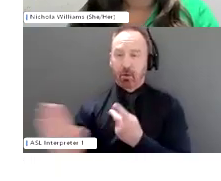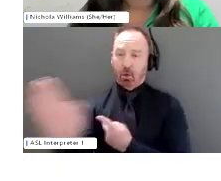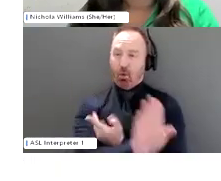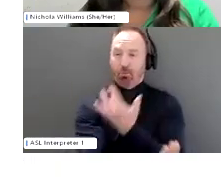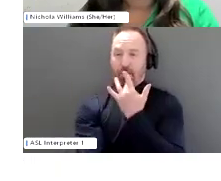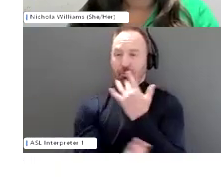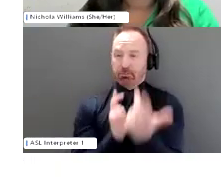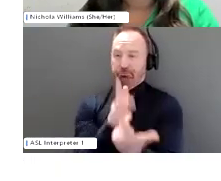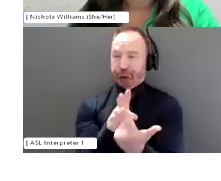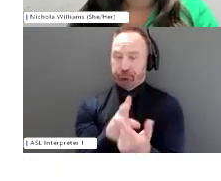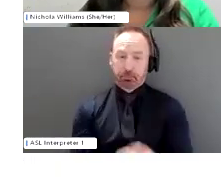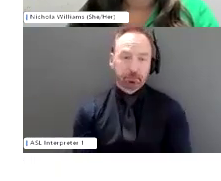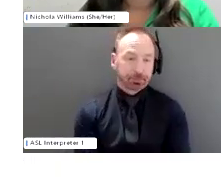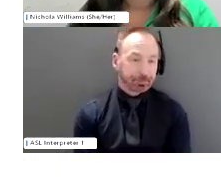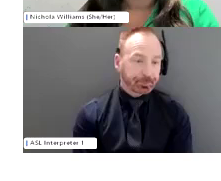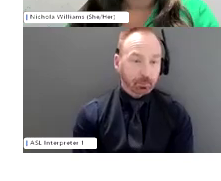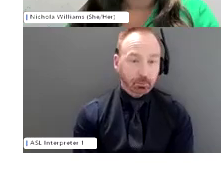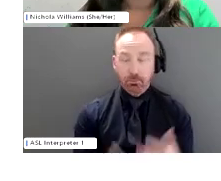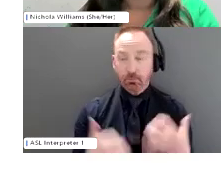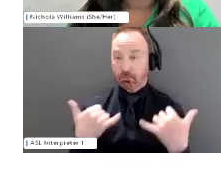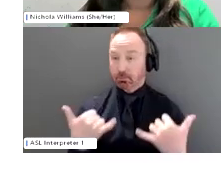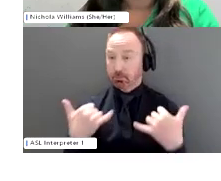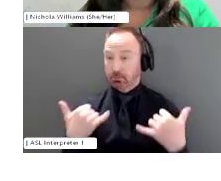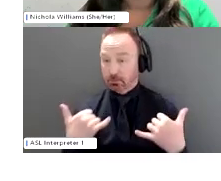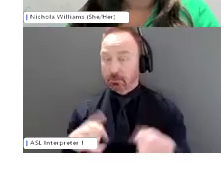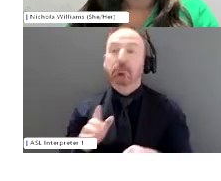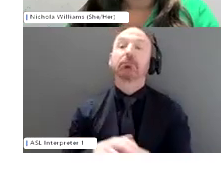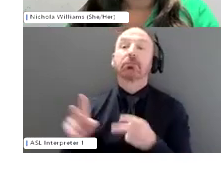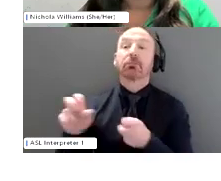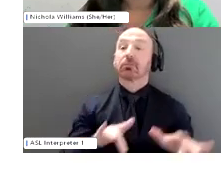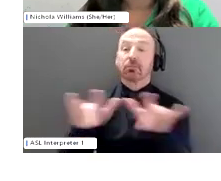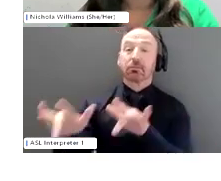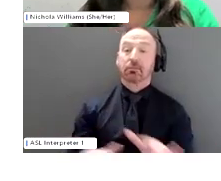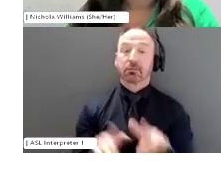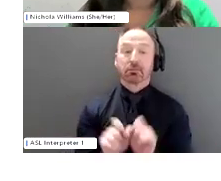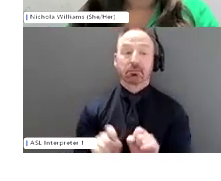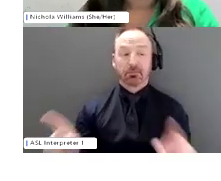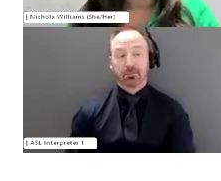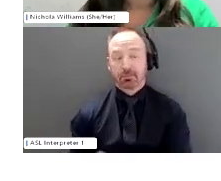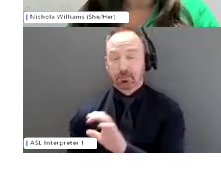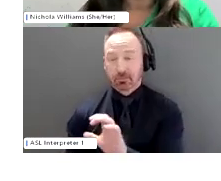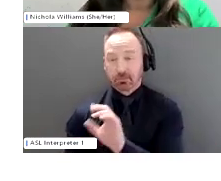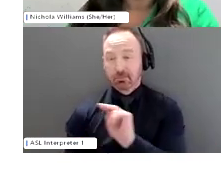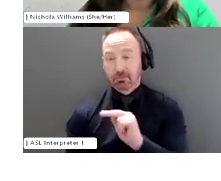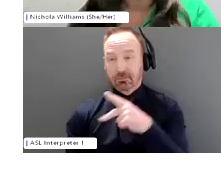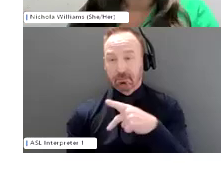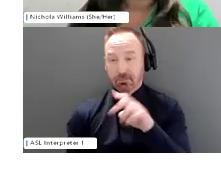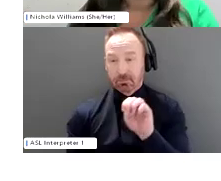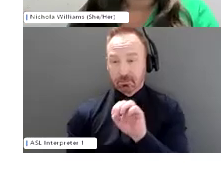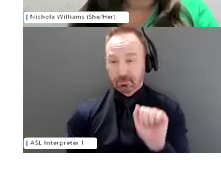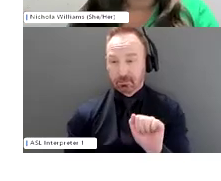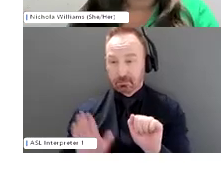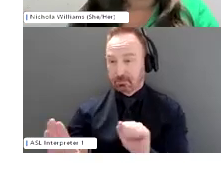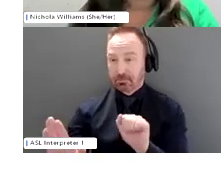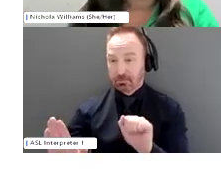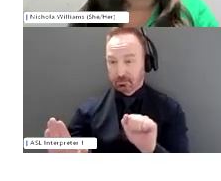We are recording today's webinar, and it will be shared on both the Canadian Network for the Prevention of Elder Abuse website and